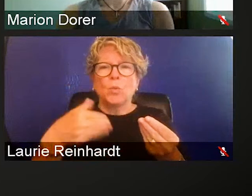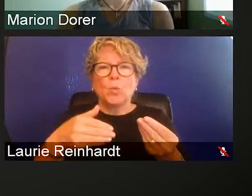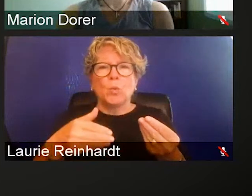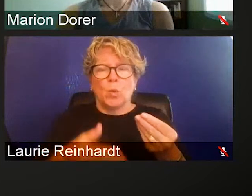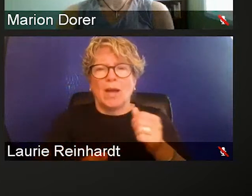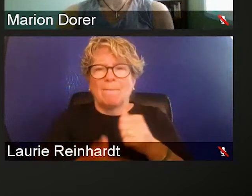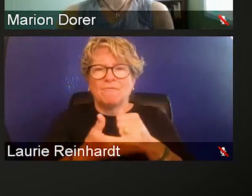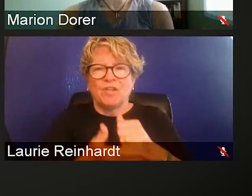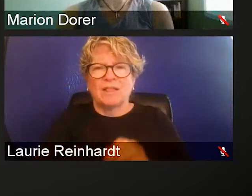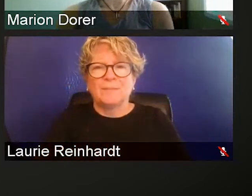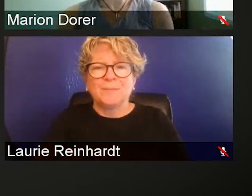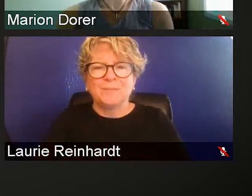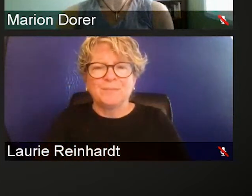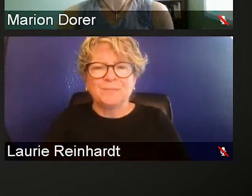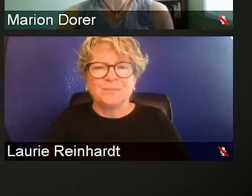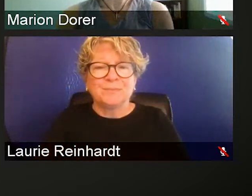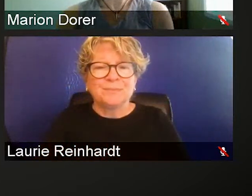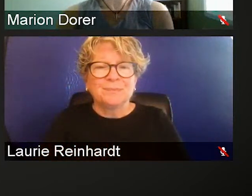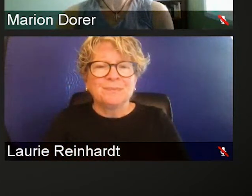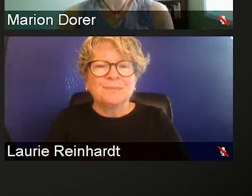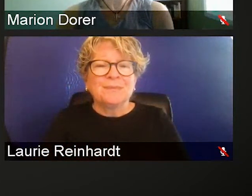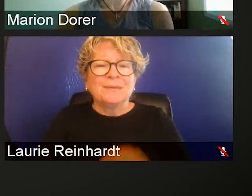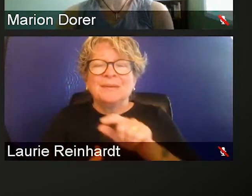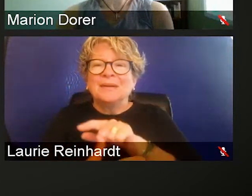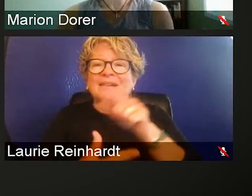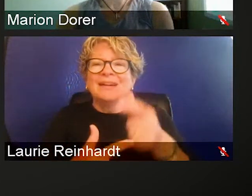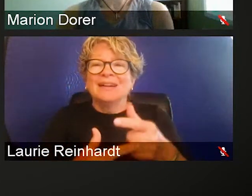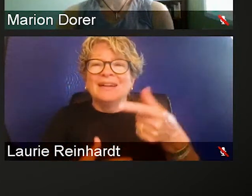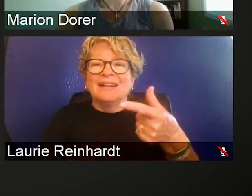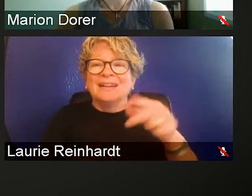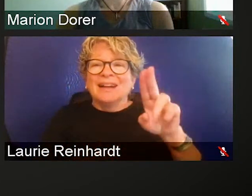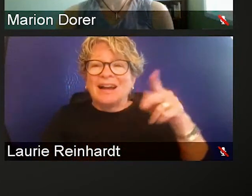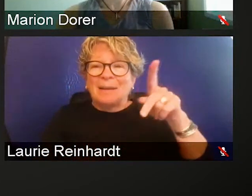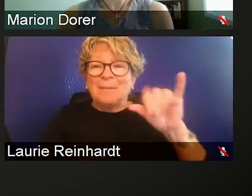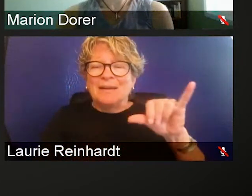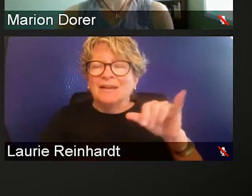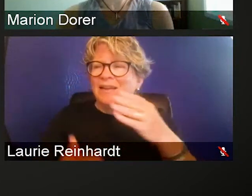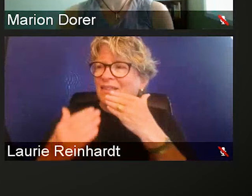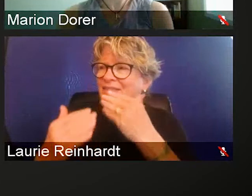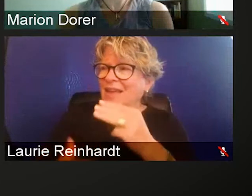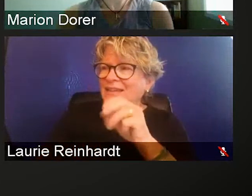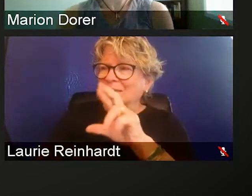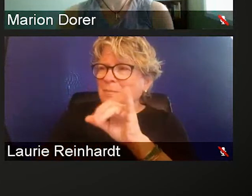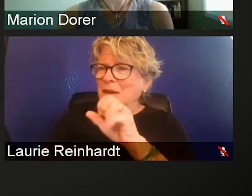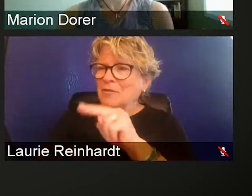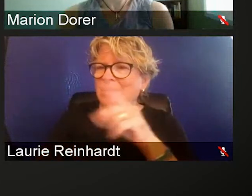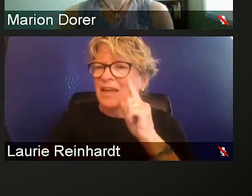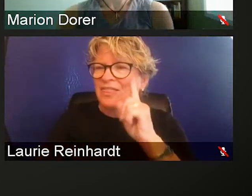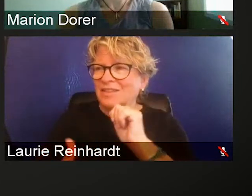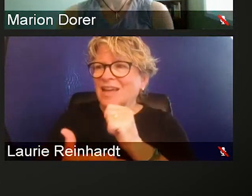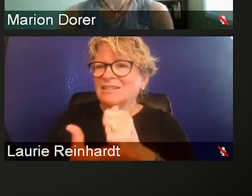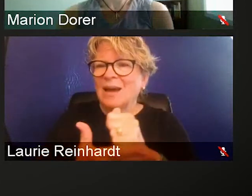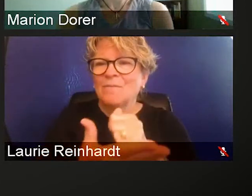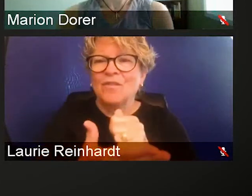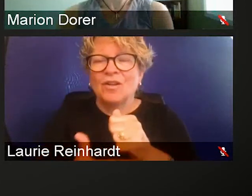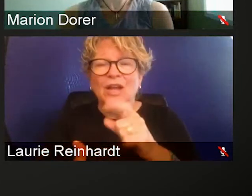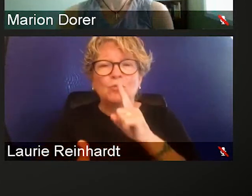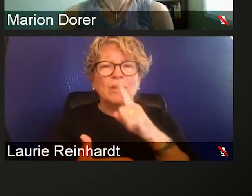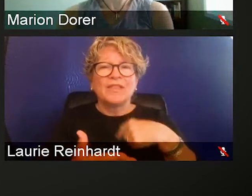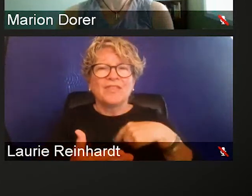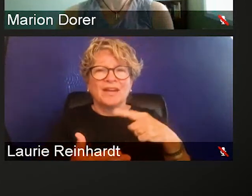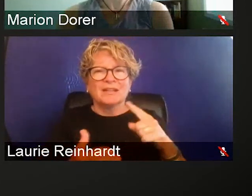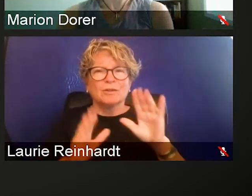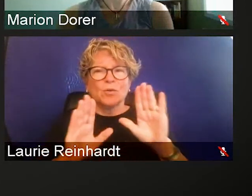Yeah, thanks, Marion. I fully agree with you. I think it's really great to have the definition for grounding because the